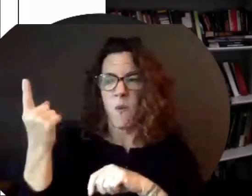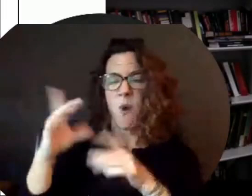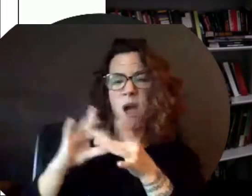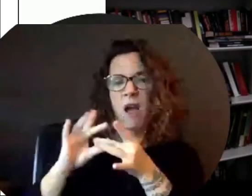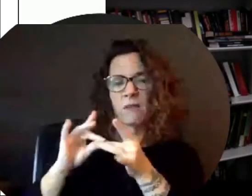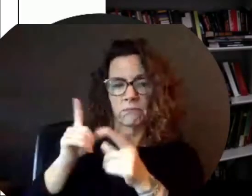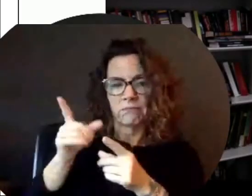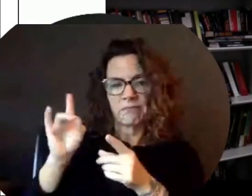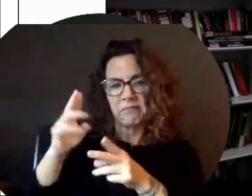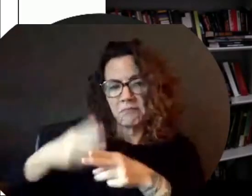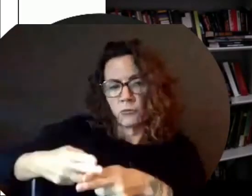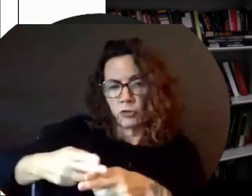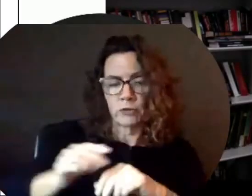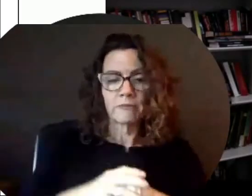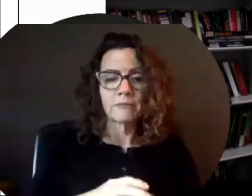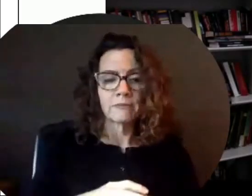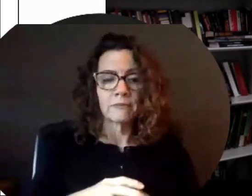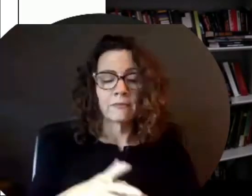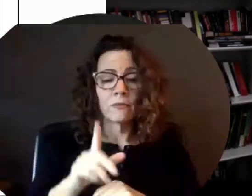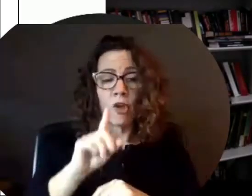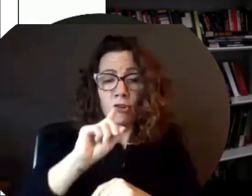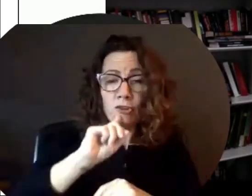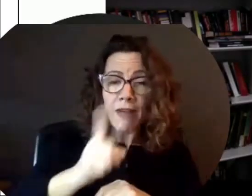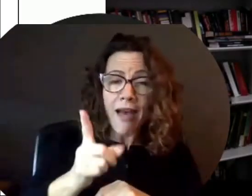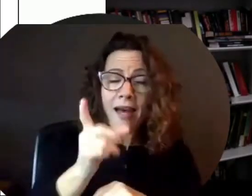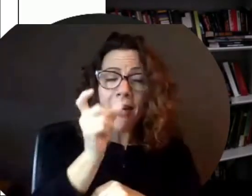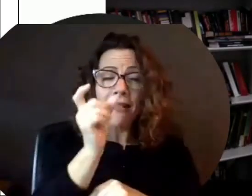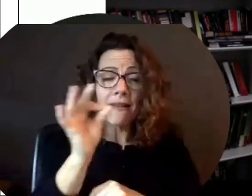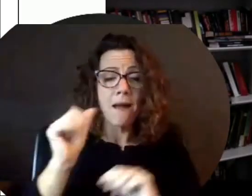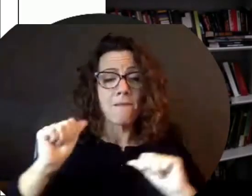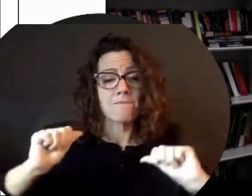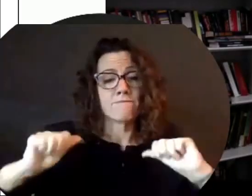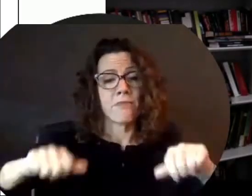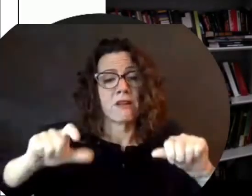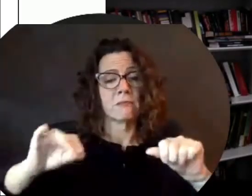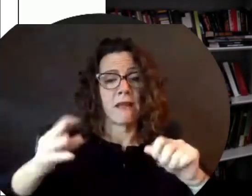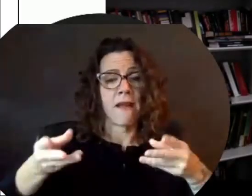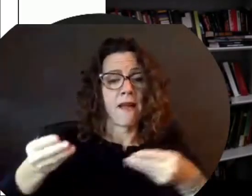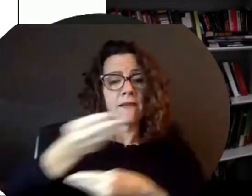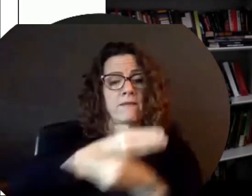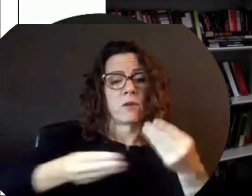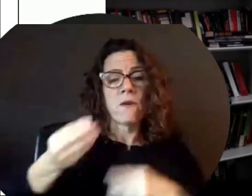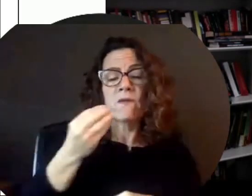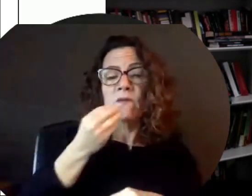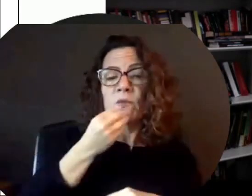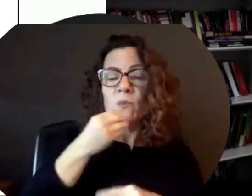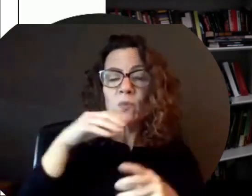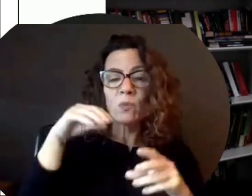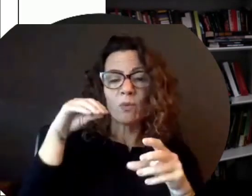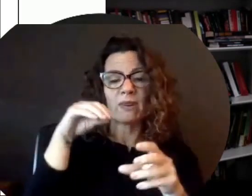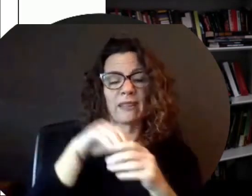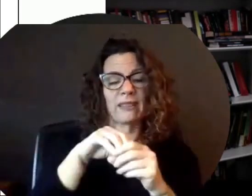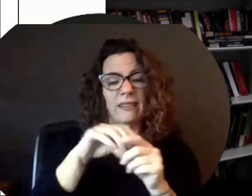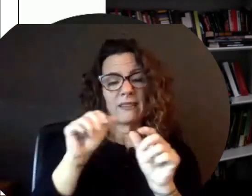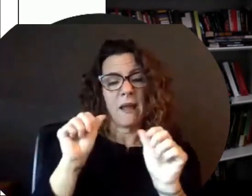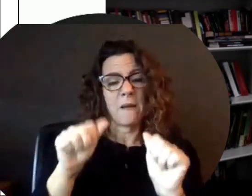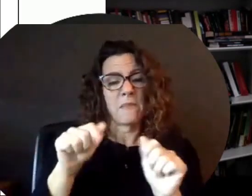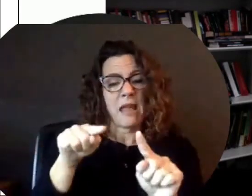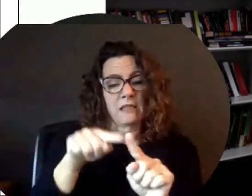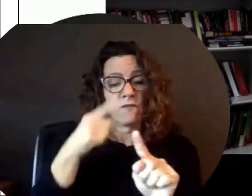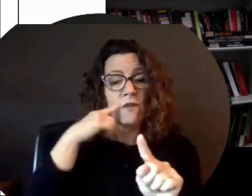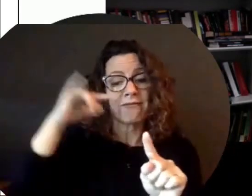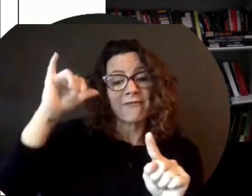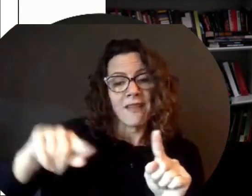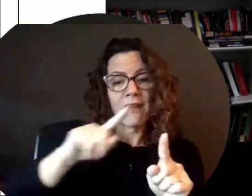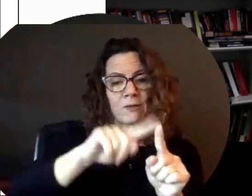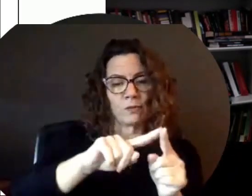possibilities of shared food and the capacities for that to be transformative. I